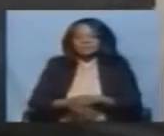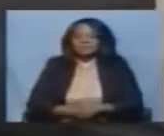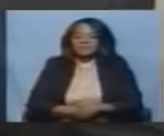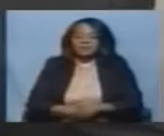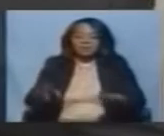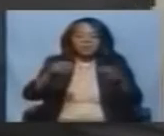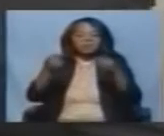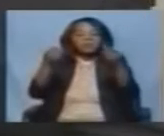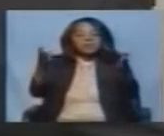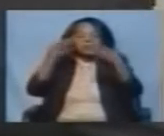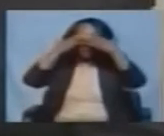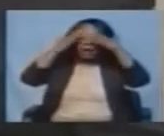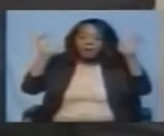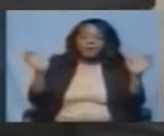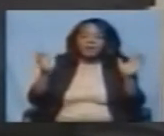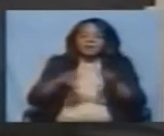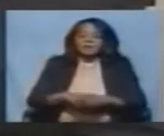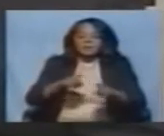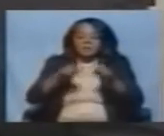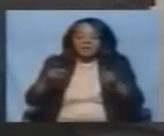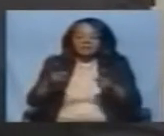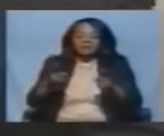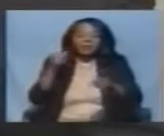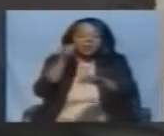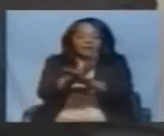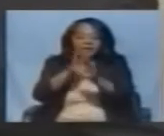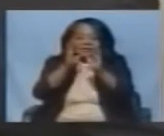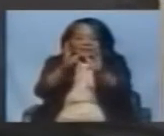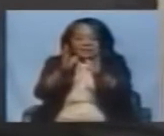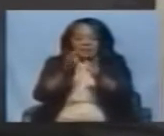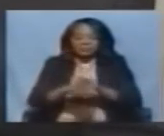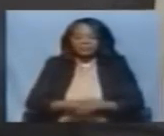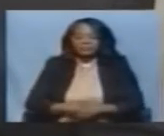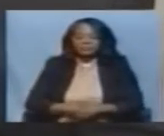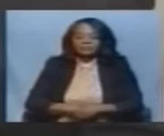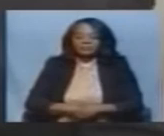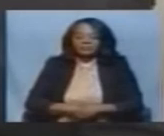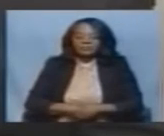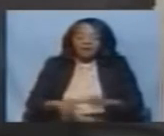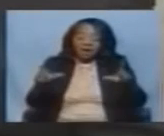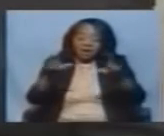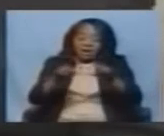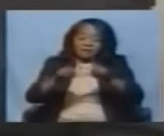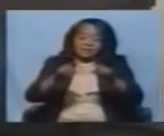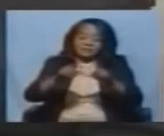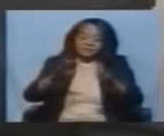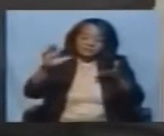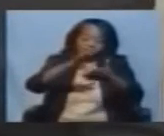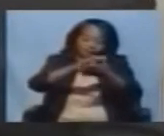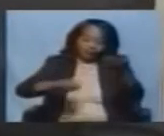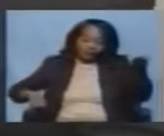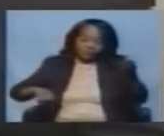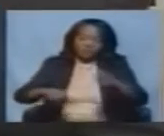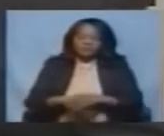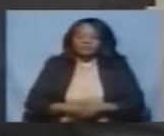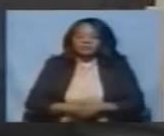aware about us, but we are properly set up in dealing with that. Because once that license is drawn from you for